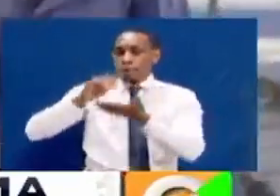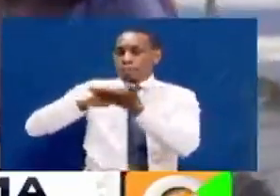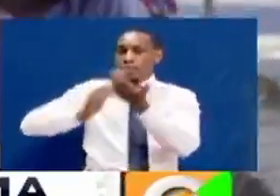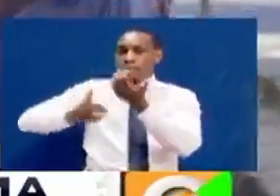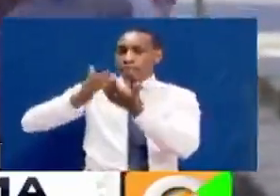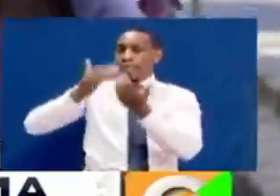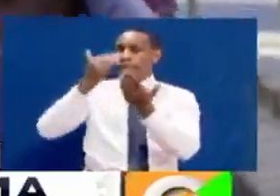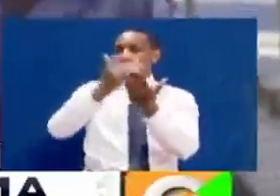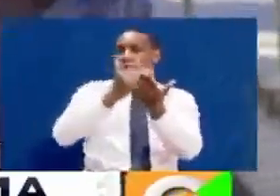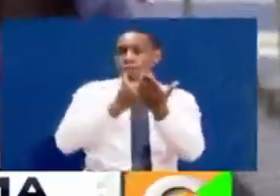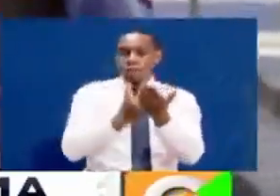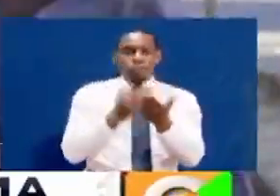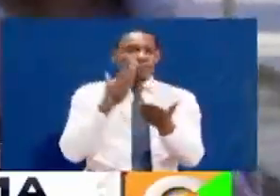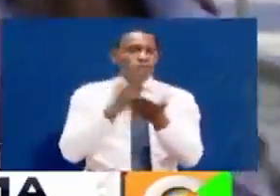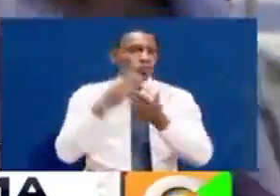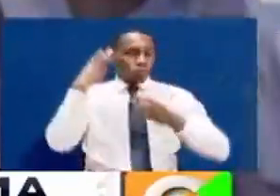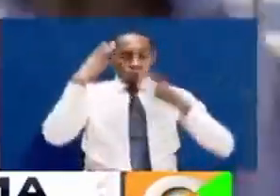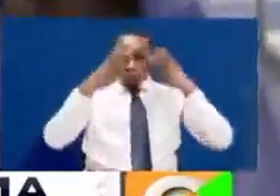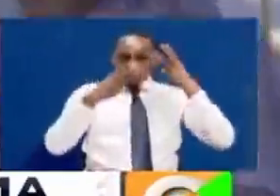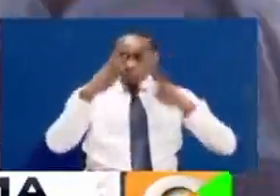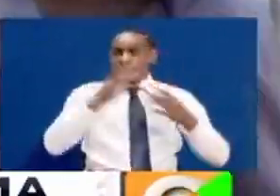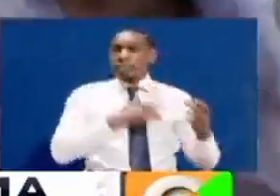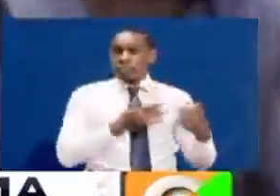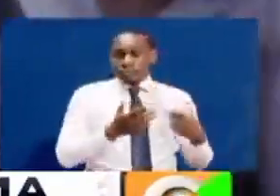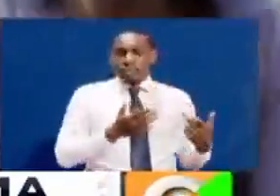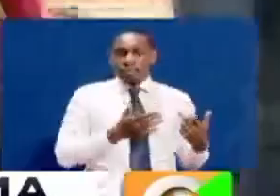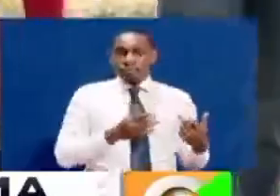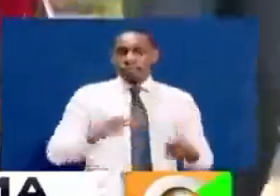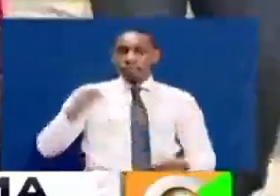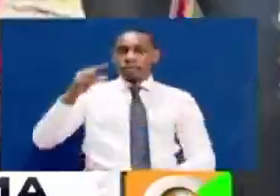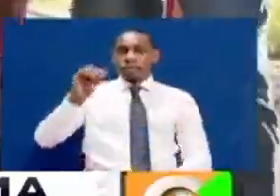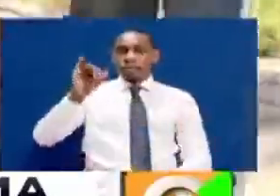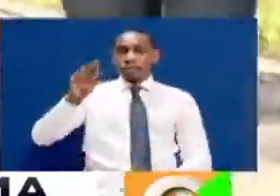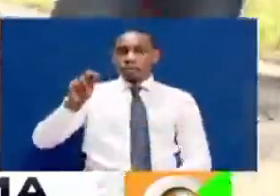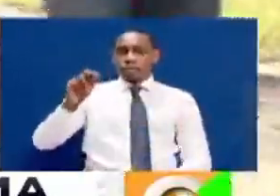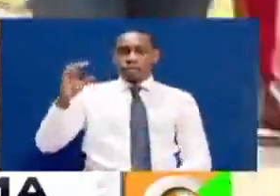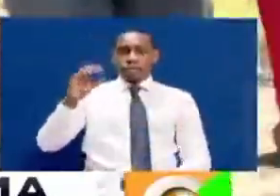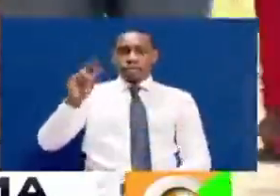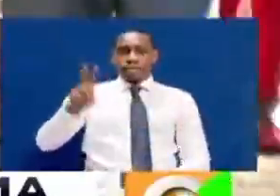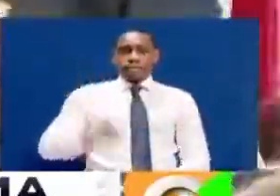home-based care program remains a worrying concern. Chemutai Goin, Citizen TV.